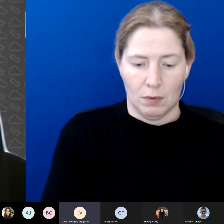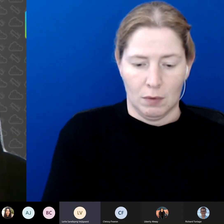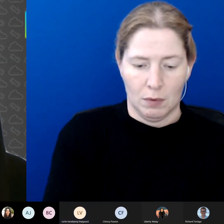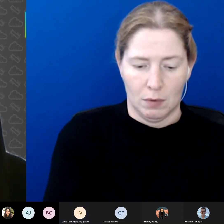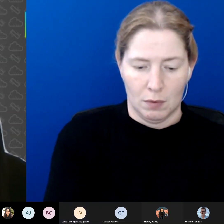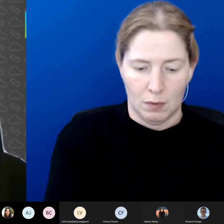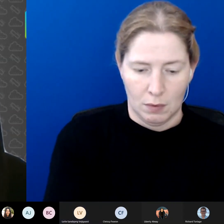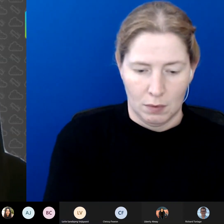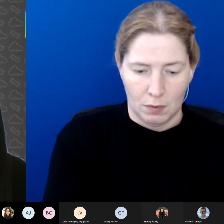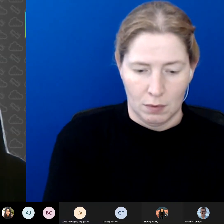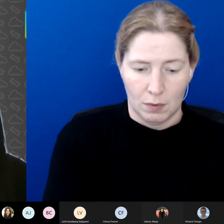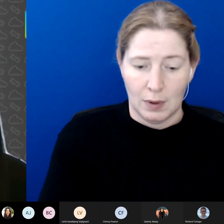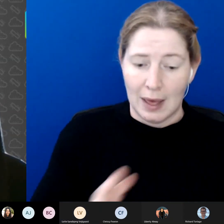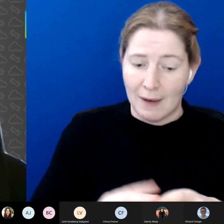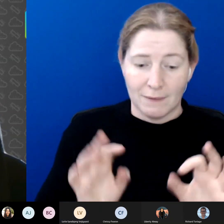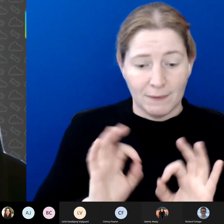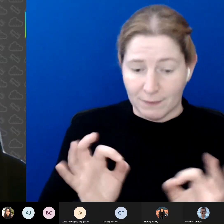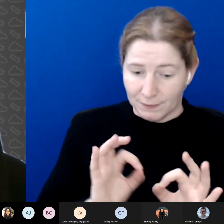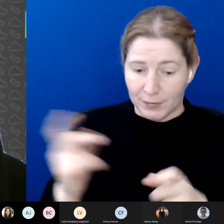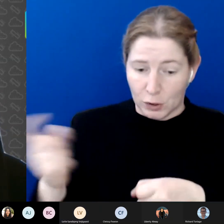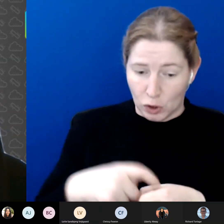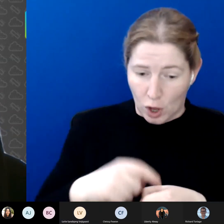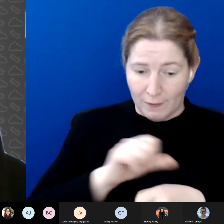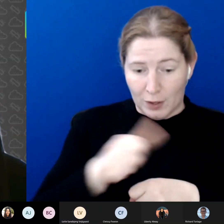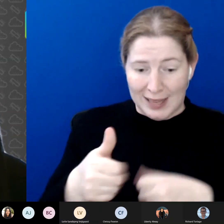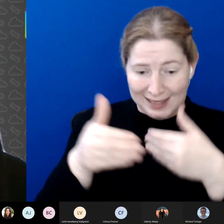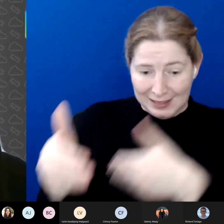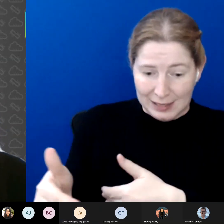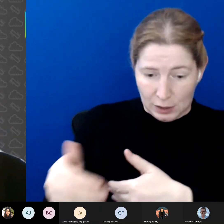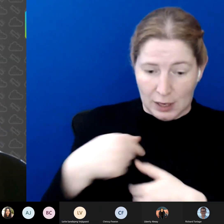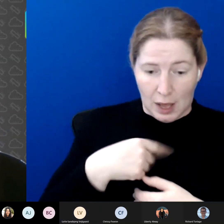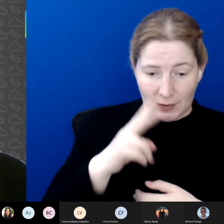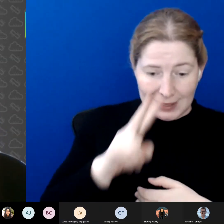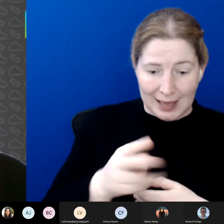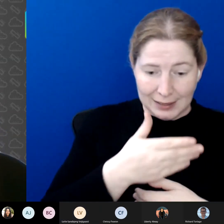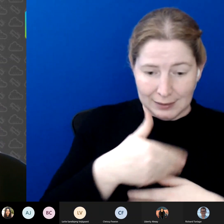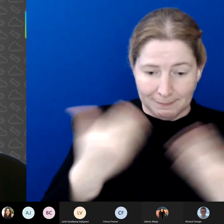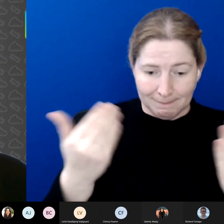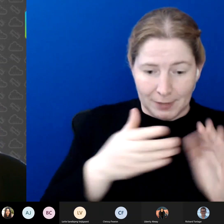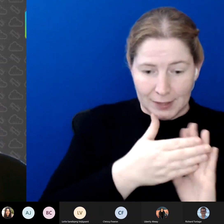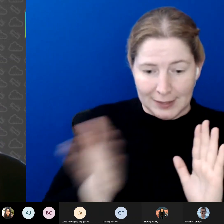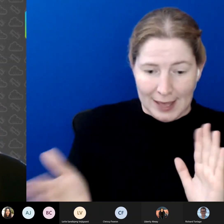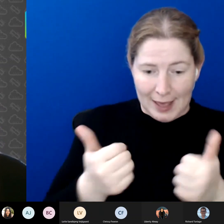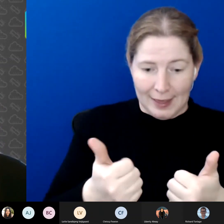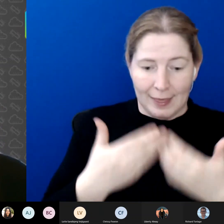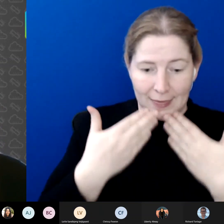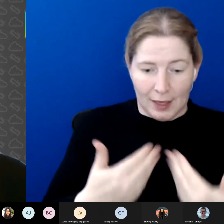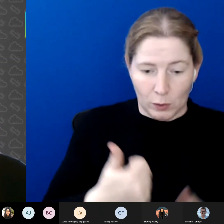And if not, then have a great rest of your day. Thanks, everyone.